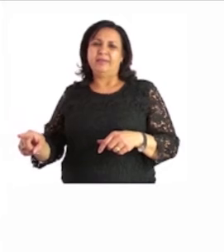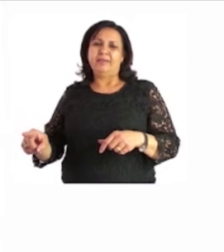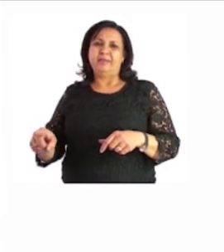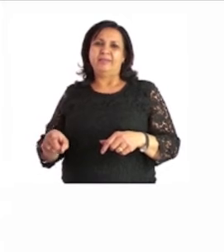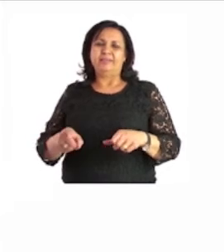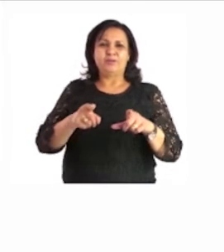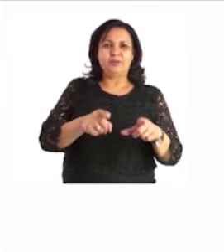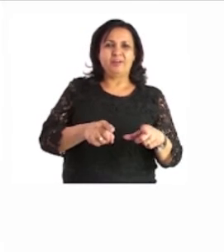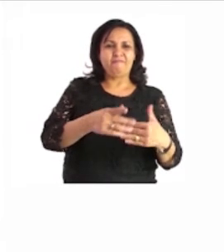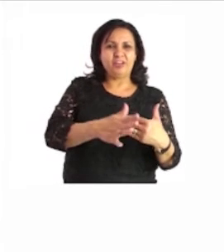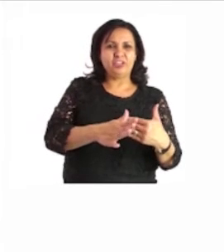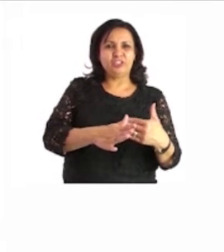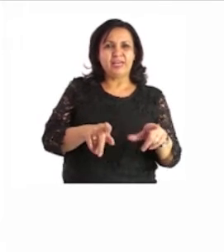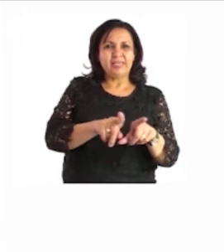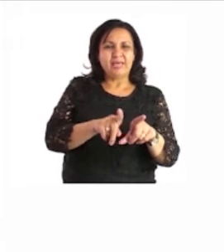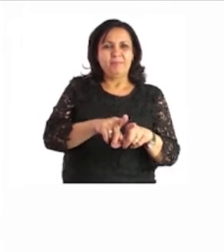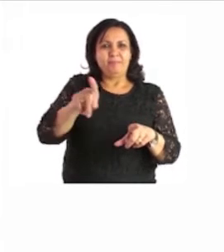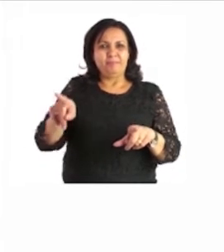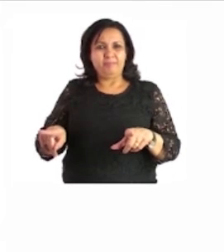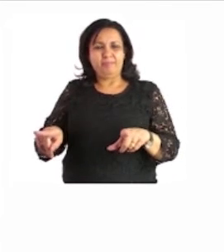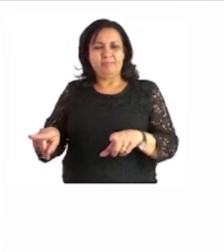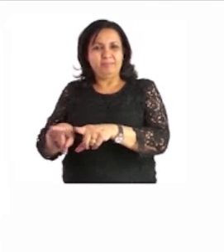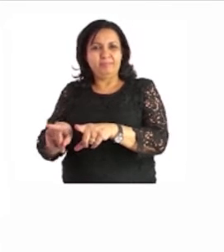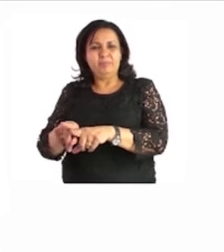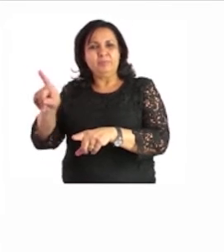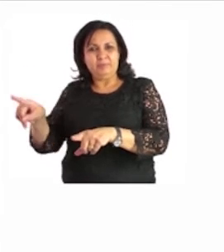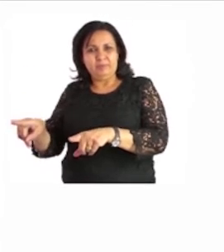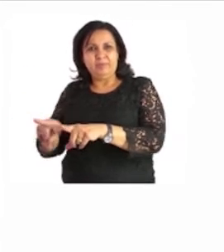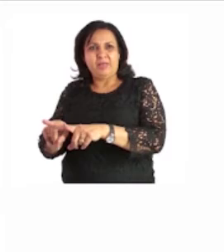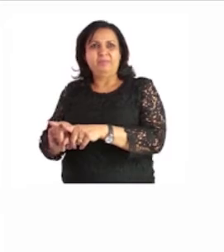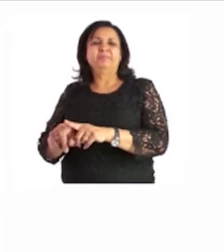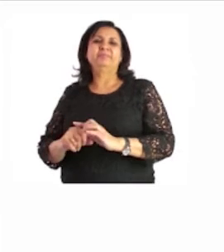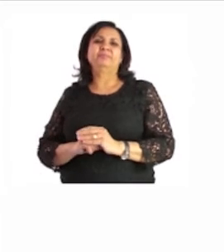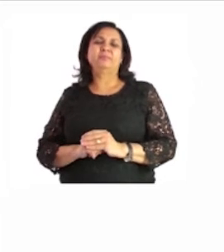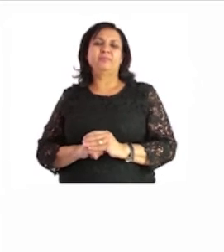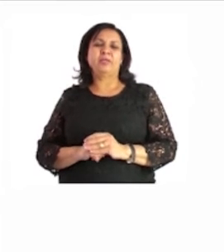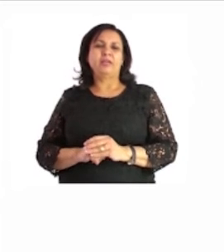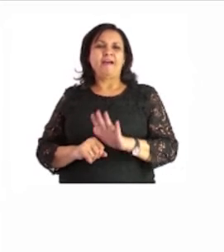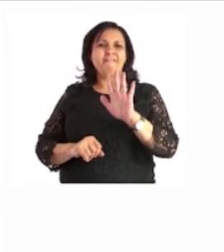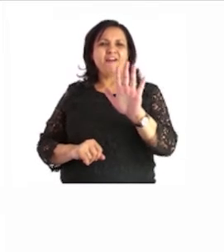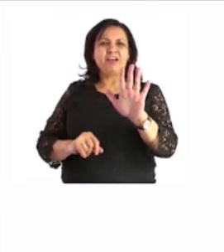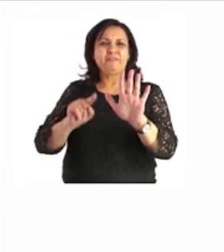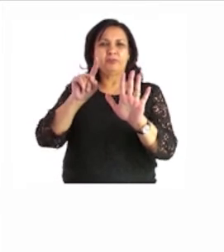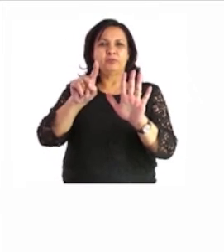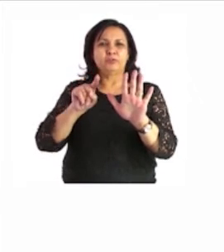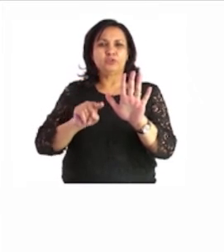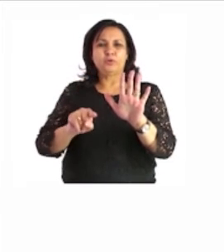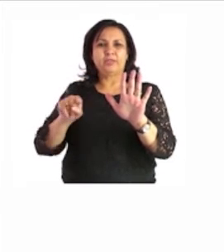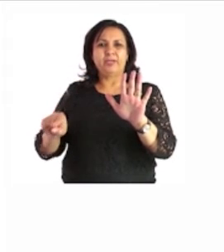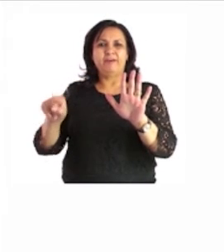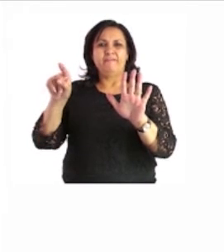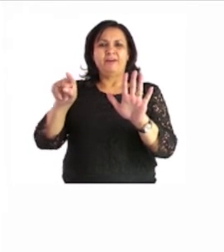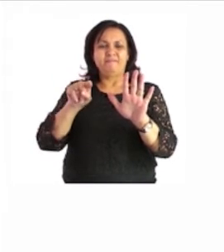are still on page 21. Yes, just stay on that page and let's look at the 5